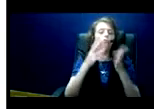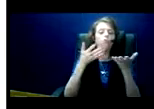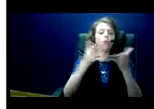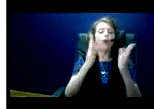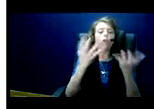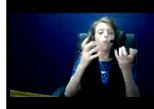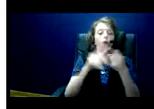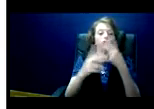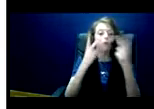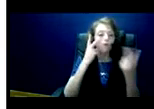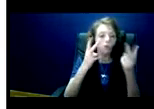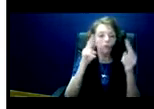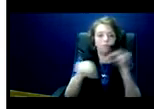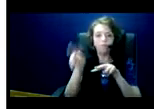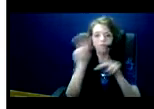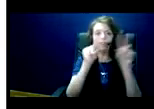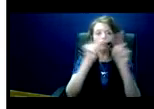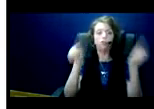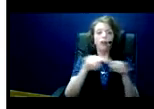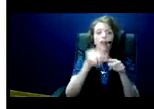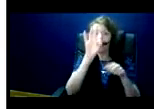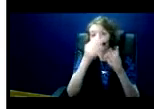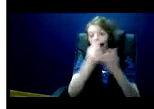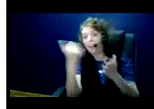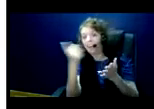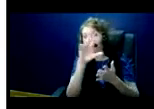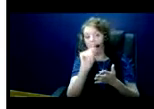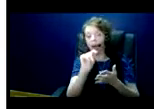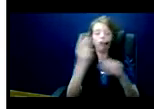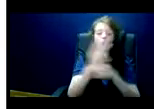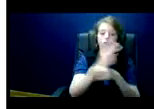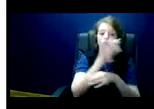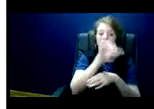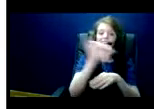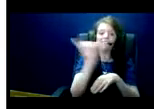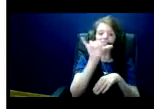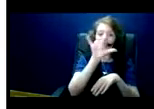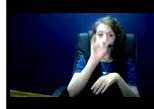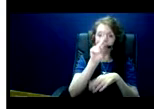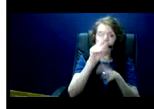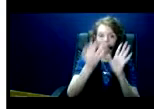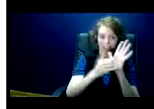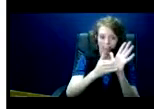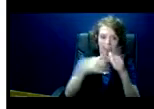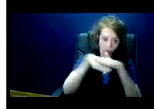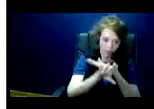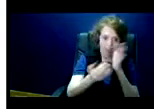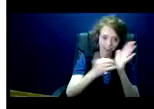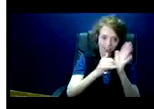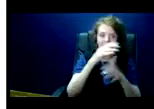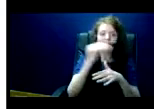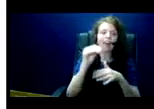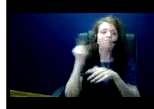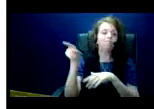screen. If you do get bumped out, I always suggest just use that same link you used to come in. As Sheila mentioned,